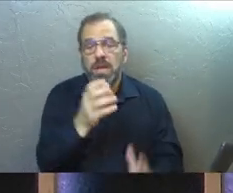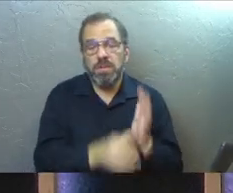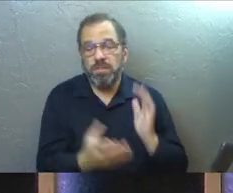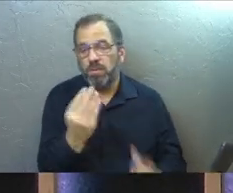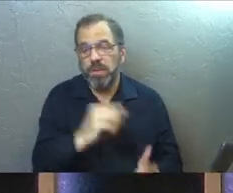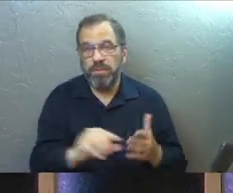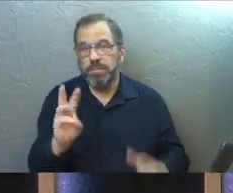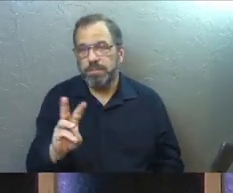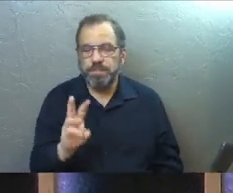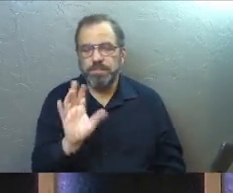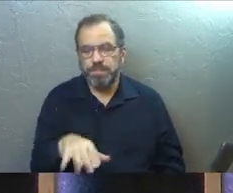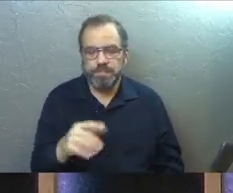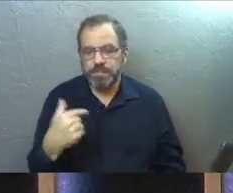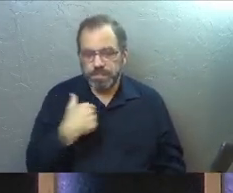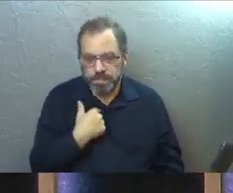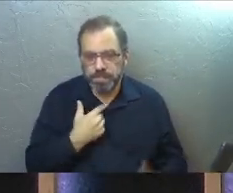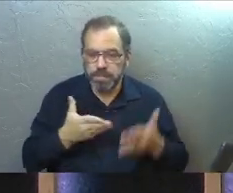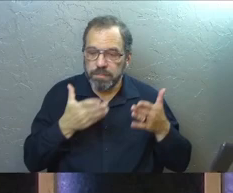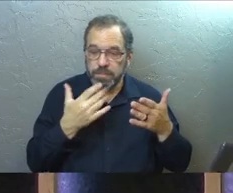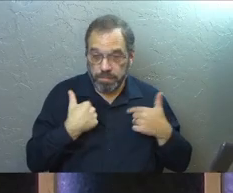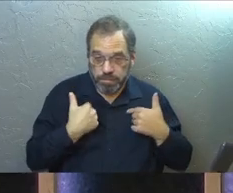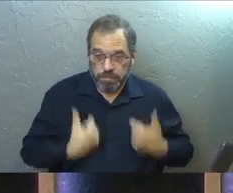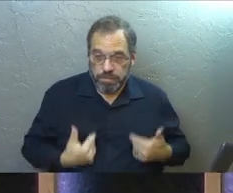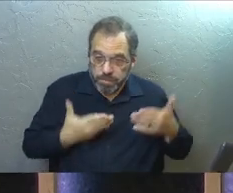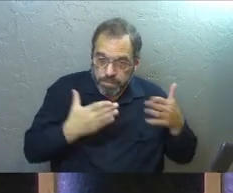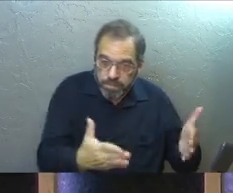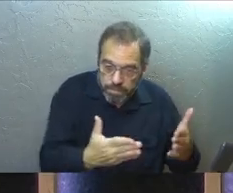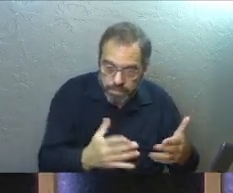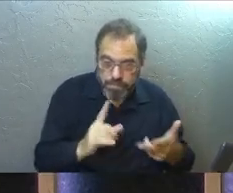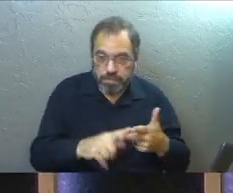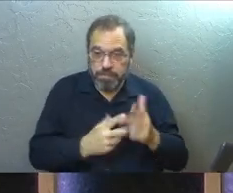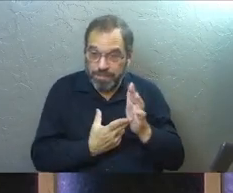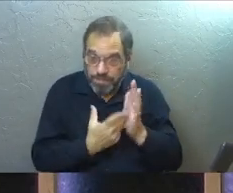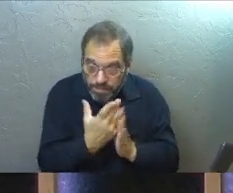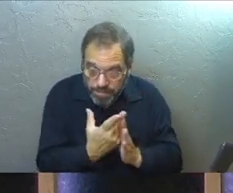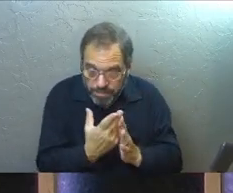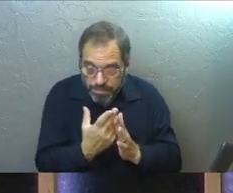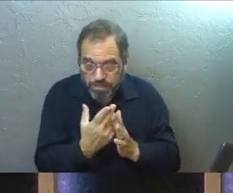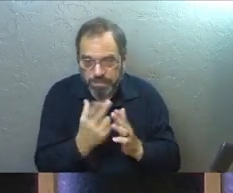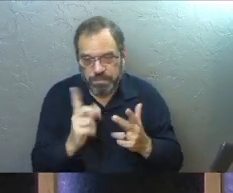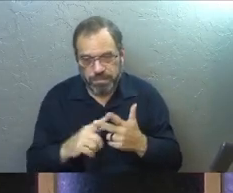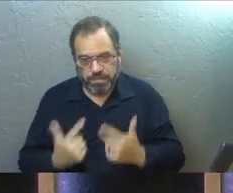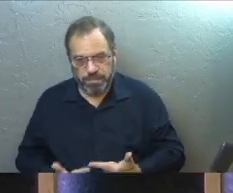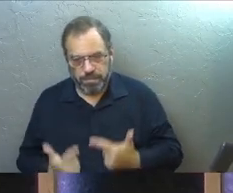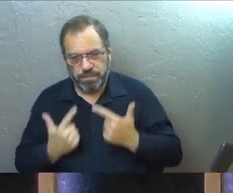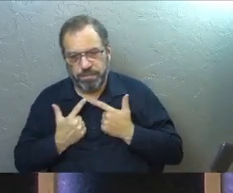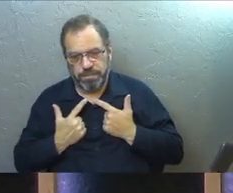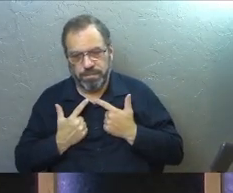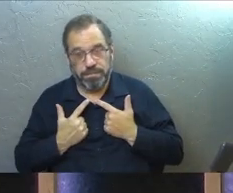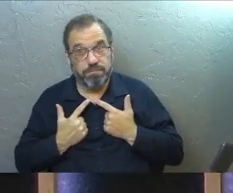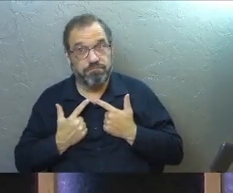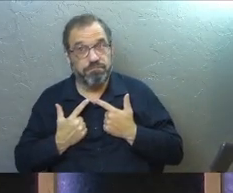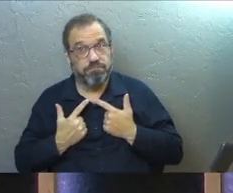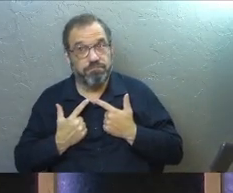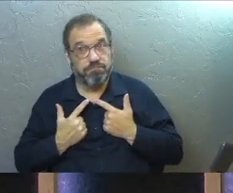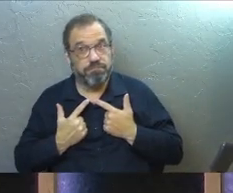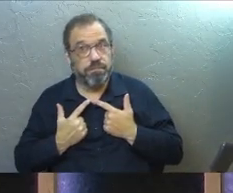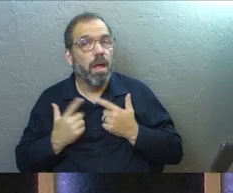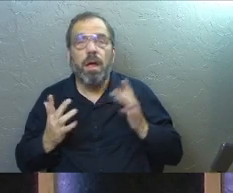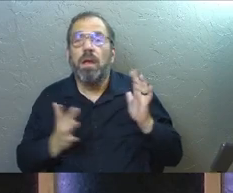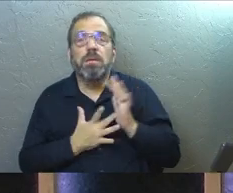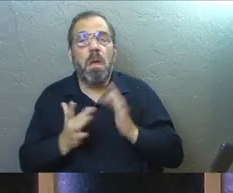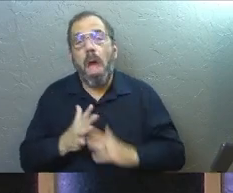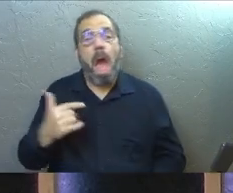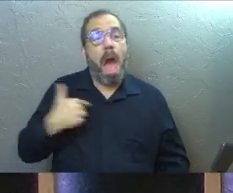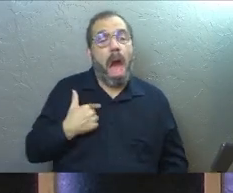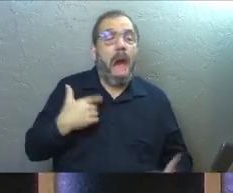14:6, Jesus said, I am the way, the truth, and the life. So Jesus doesn't